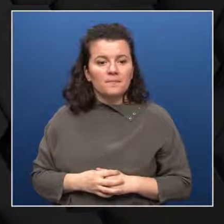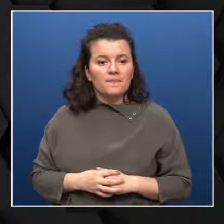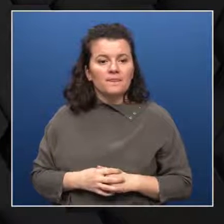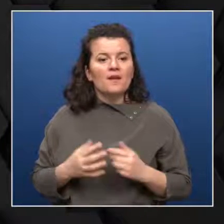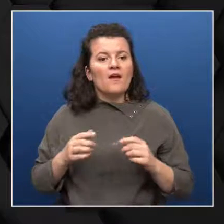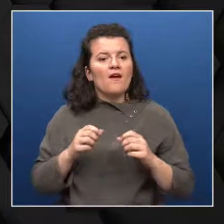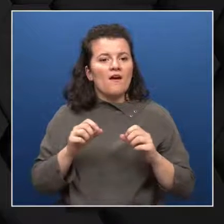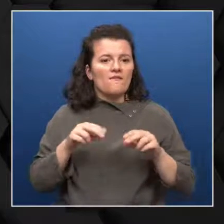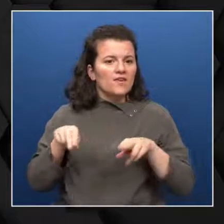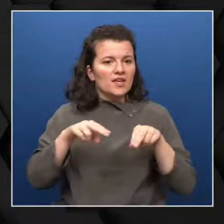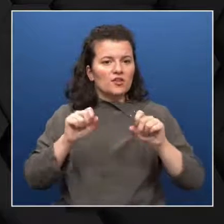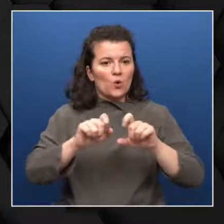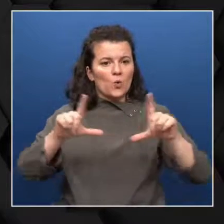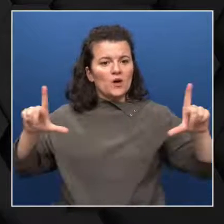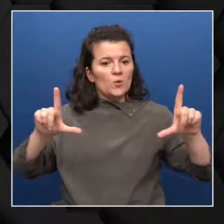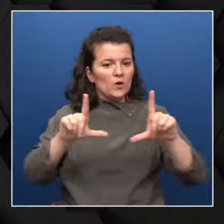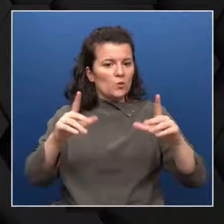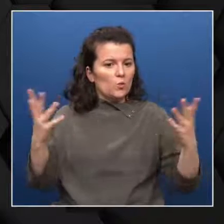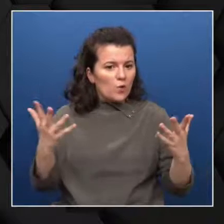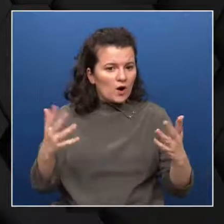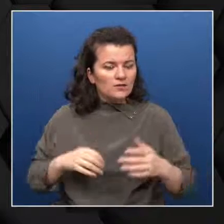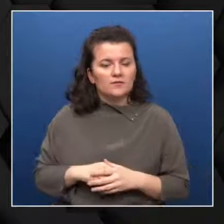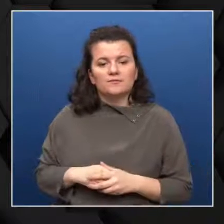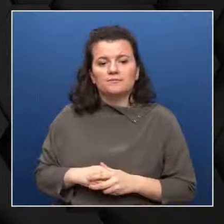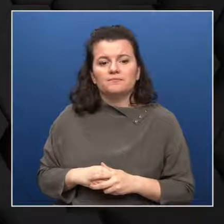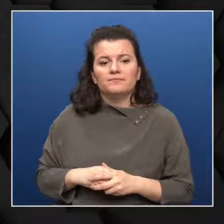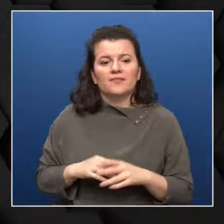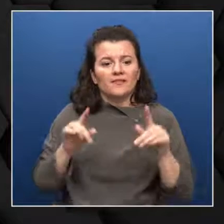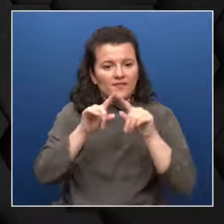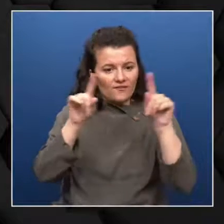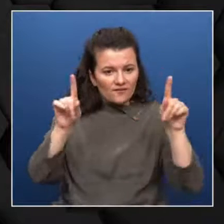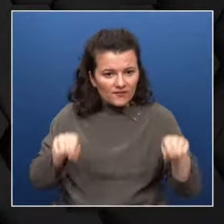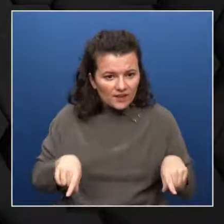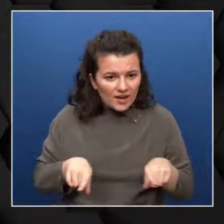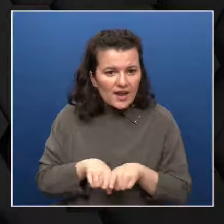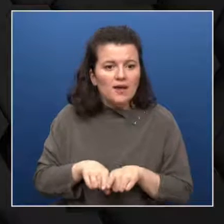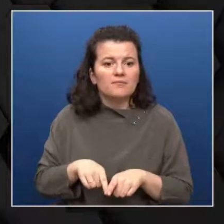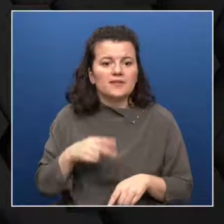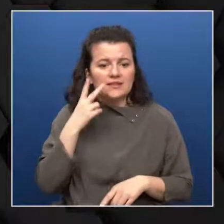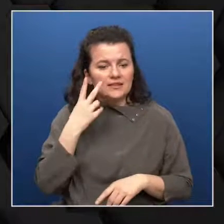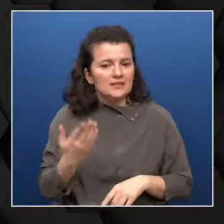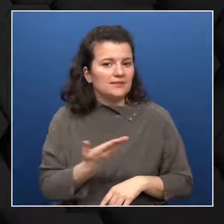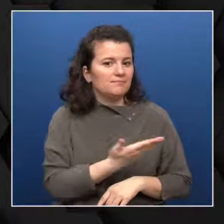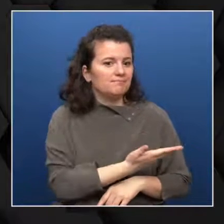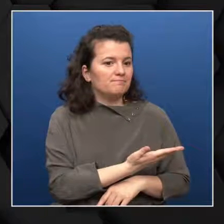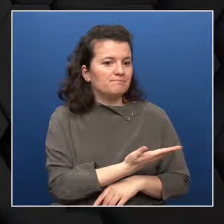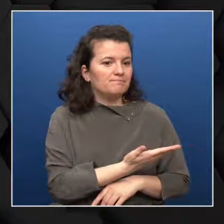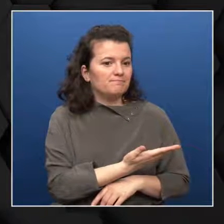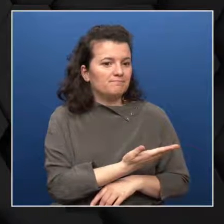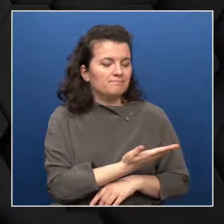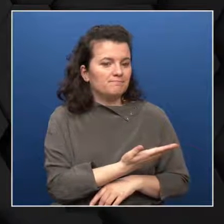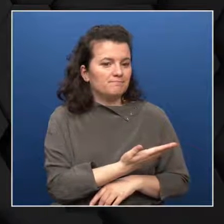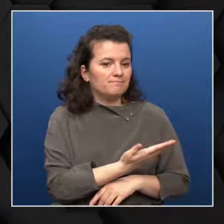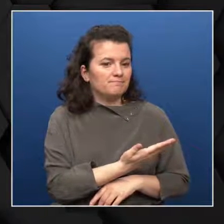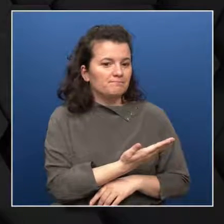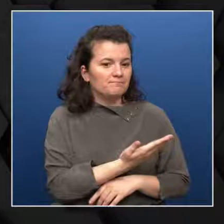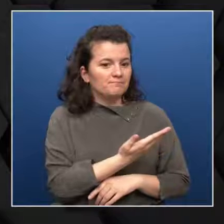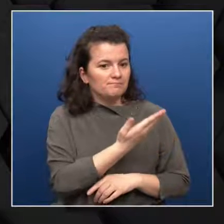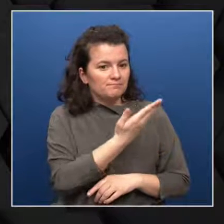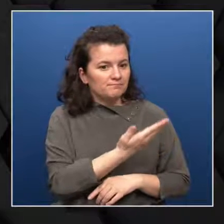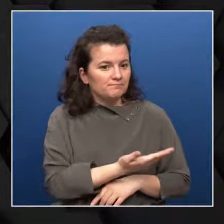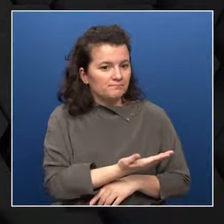be. Keyframes, the default value is 2, mostly you want to have 1. Then you specify how you want to have